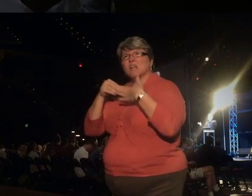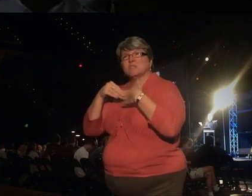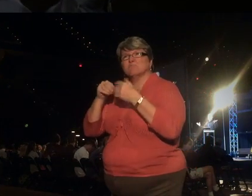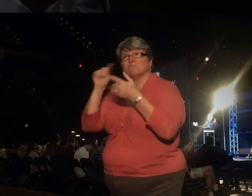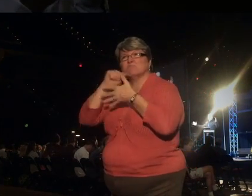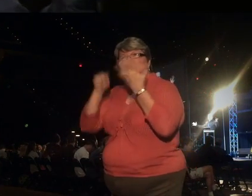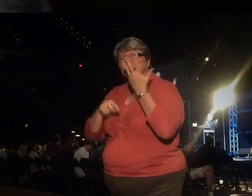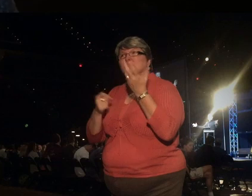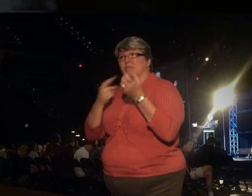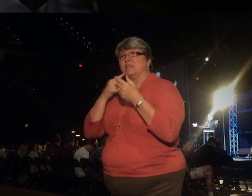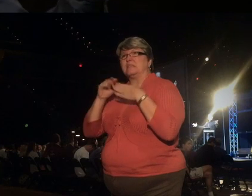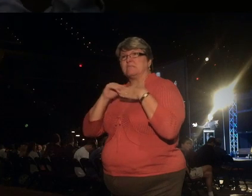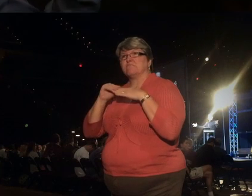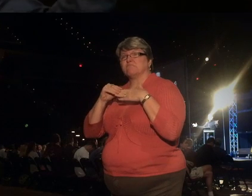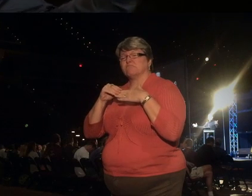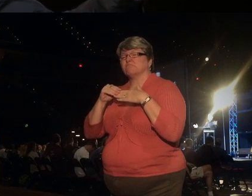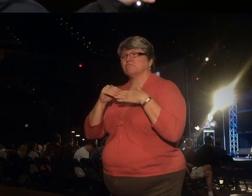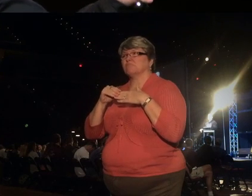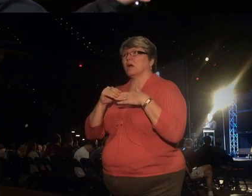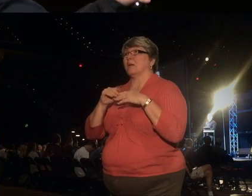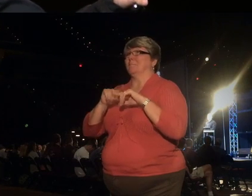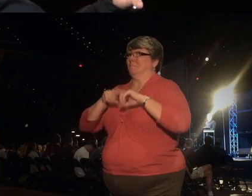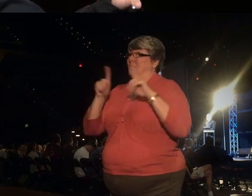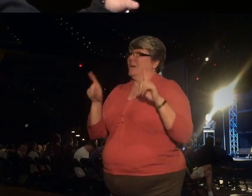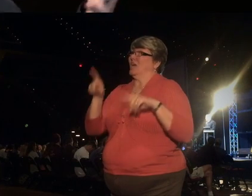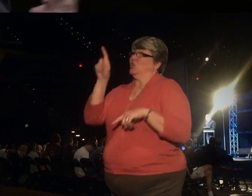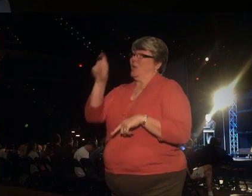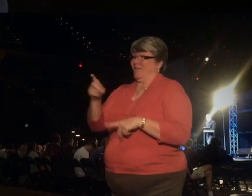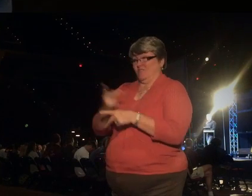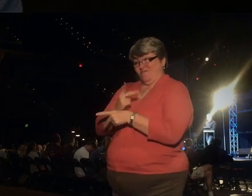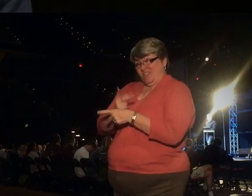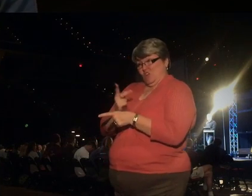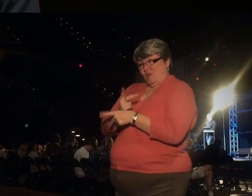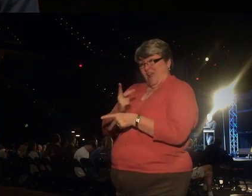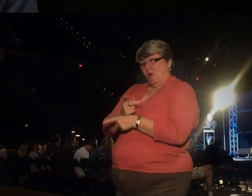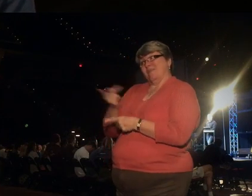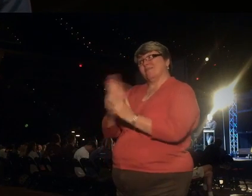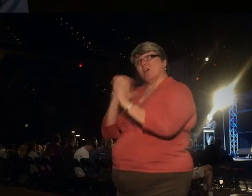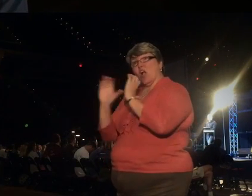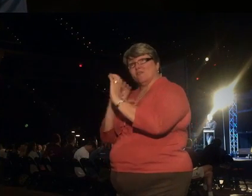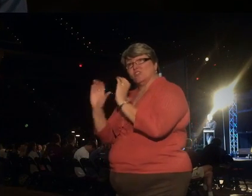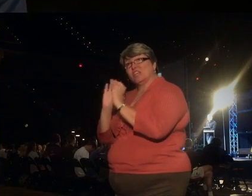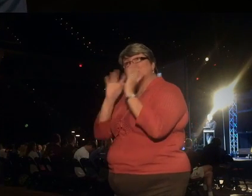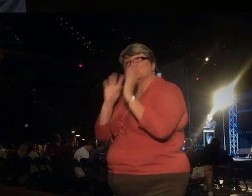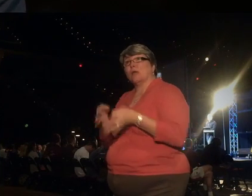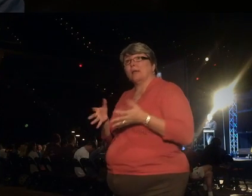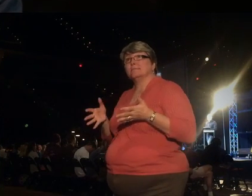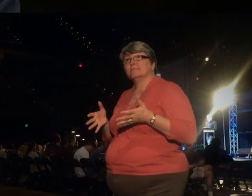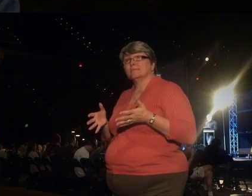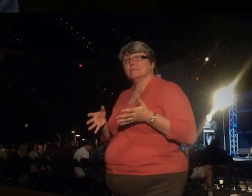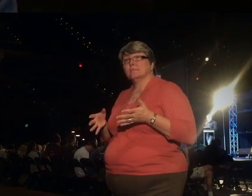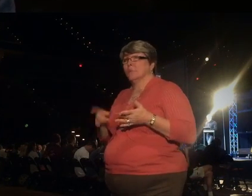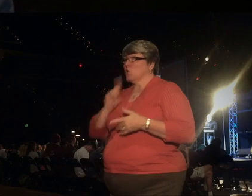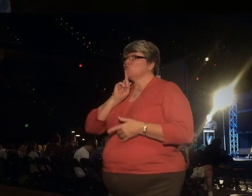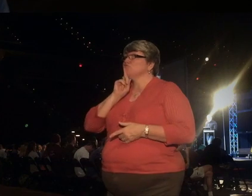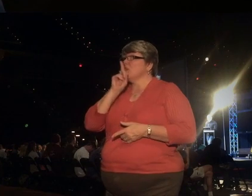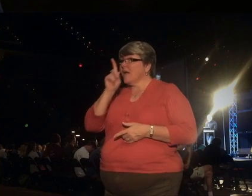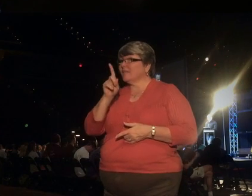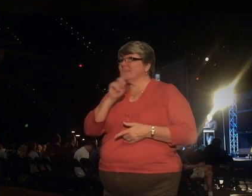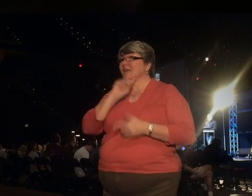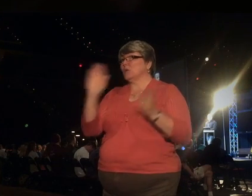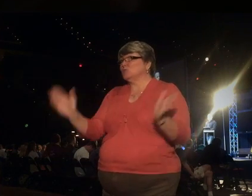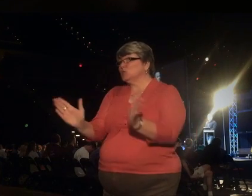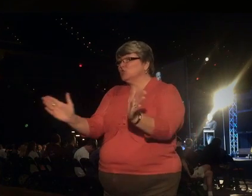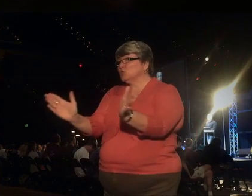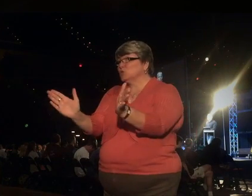categories, but you're going to have to figure that out. You're going to have that conversation, right? And here's the reality that I would just push you in there. You want